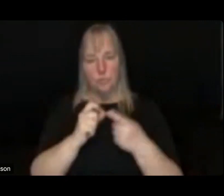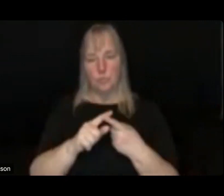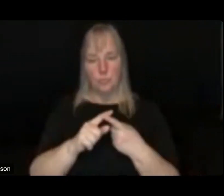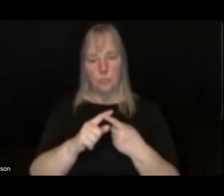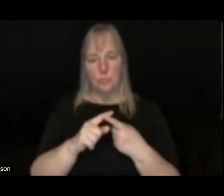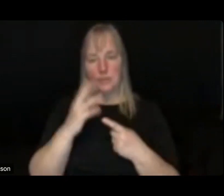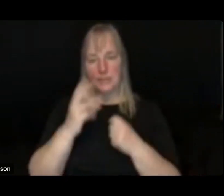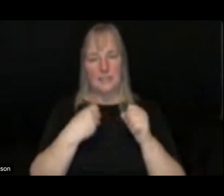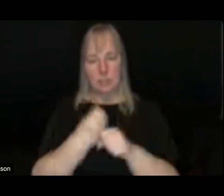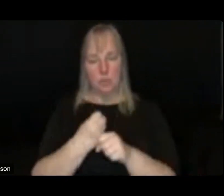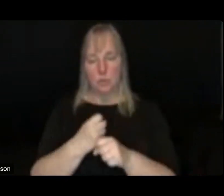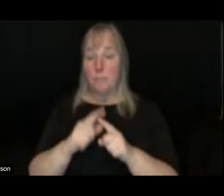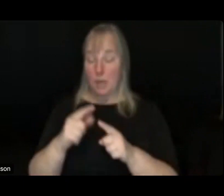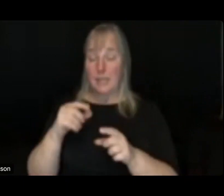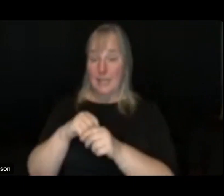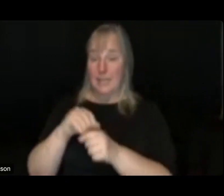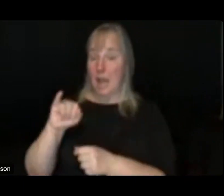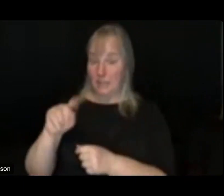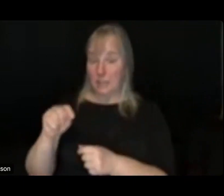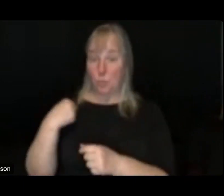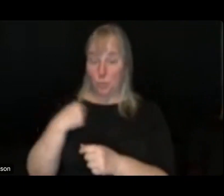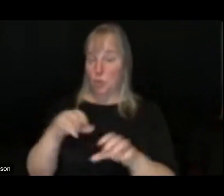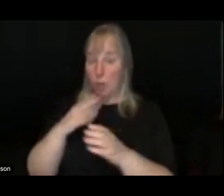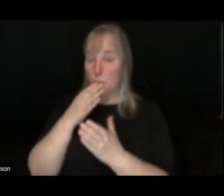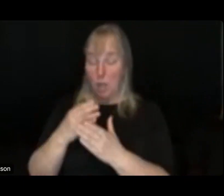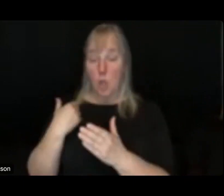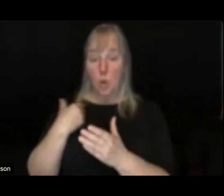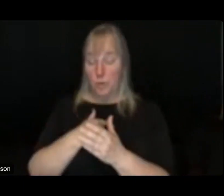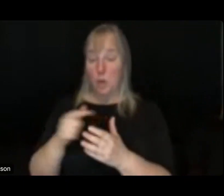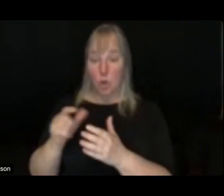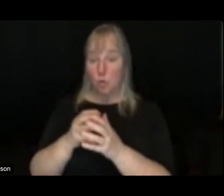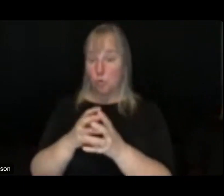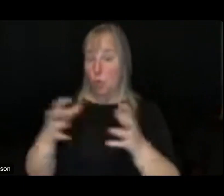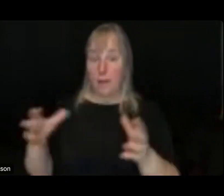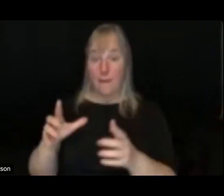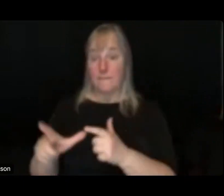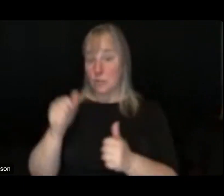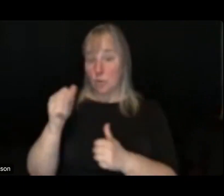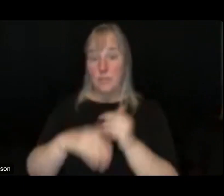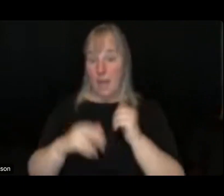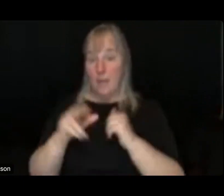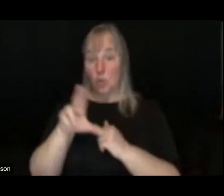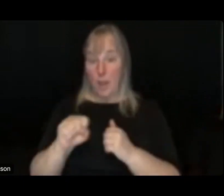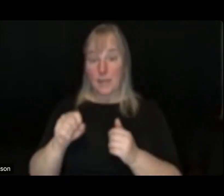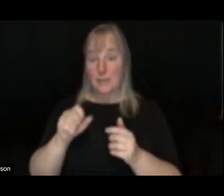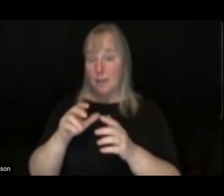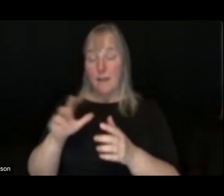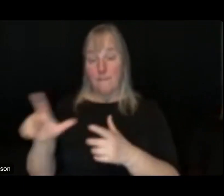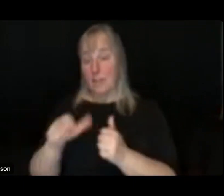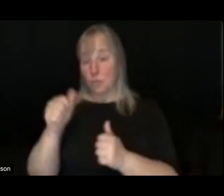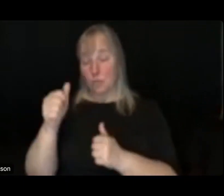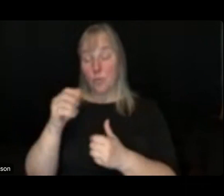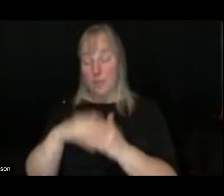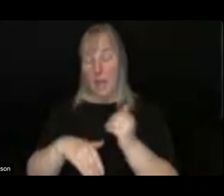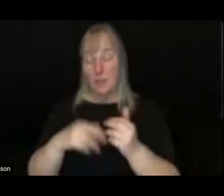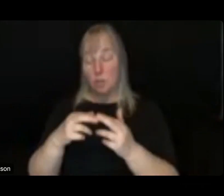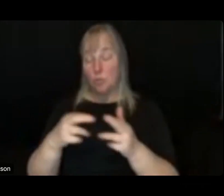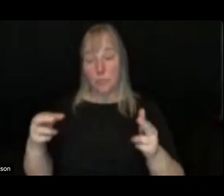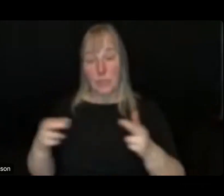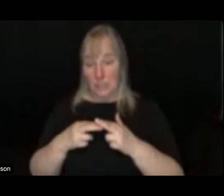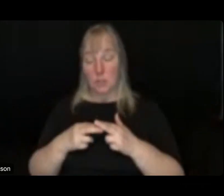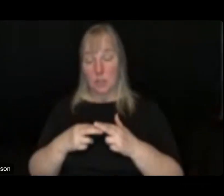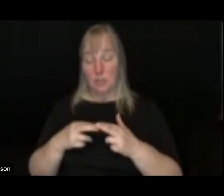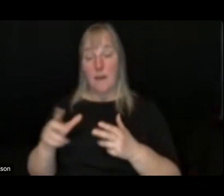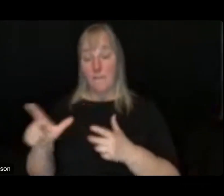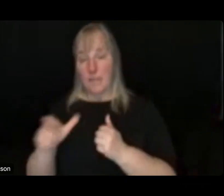doing quite well, growing faster than the nation, faster than the region, faster than Virginia, and fair to middling number of those deals were